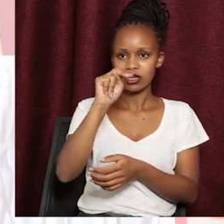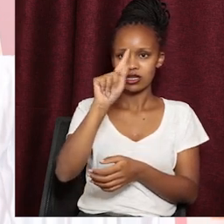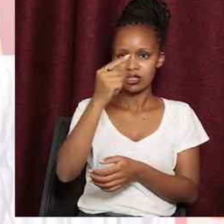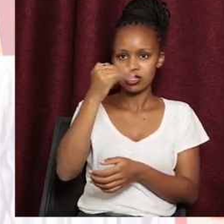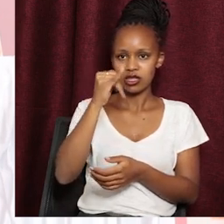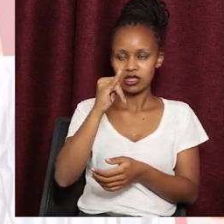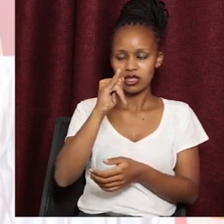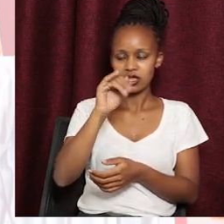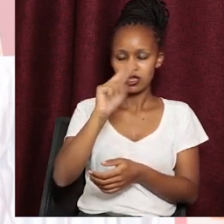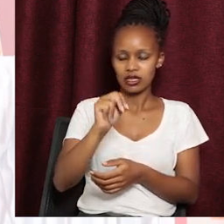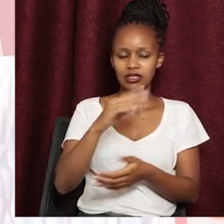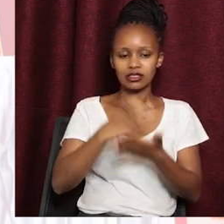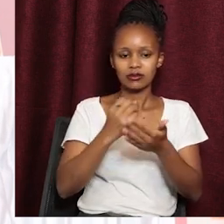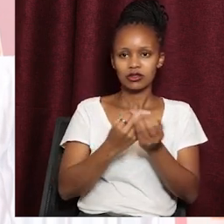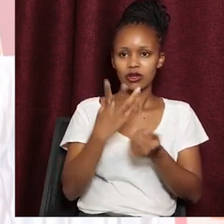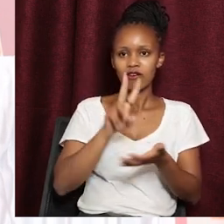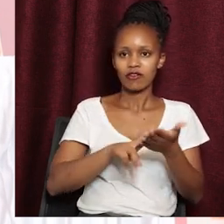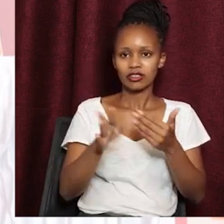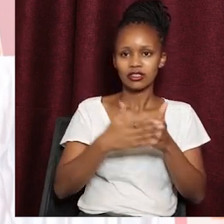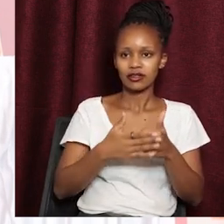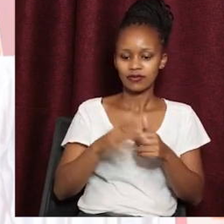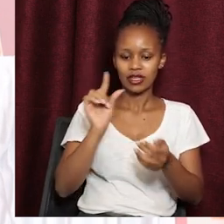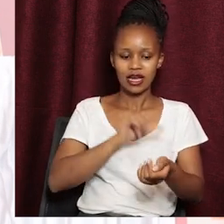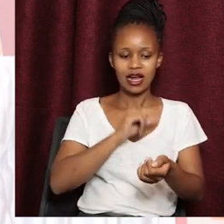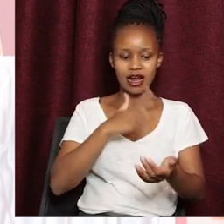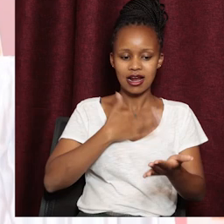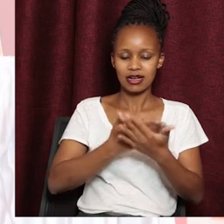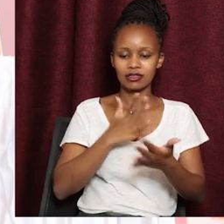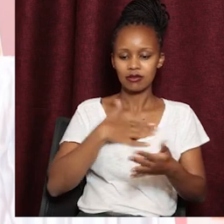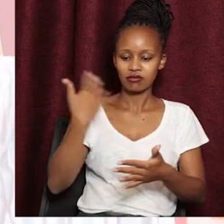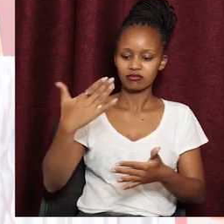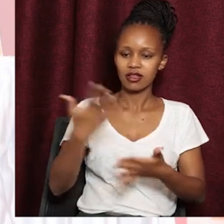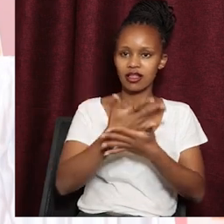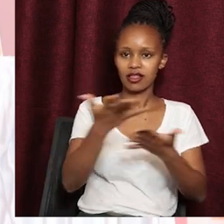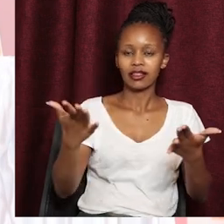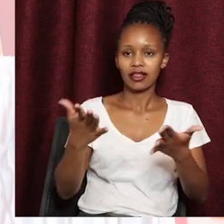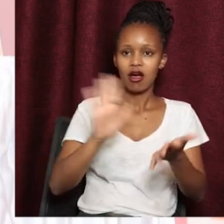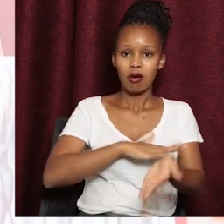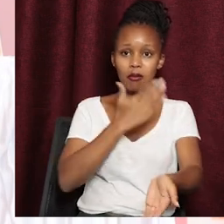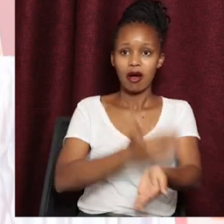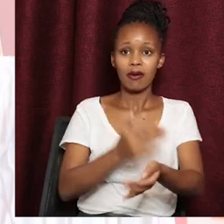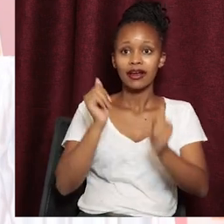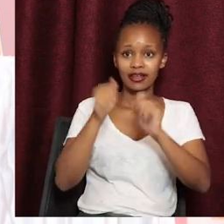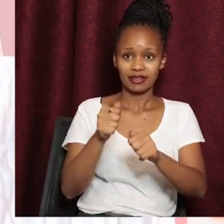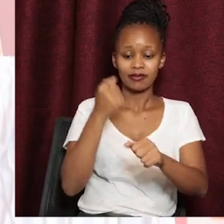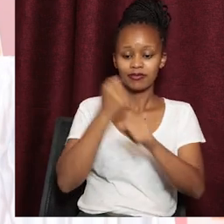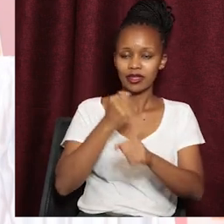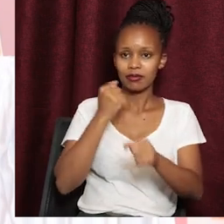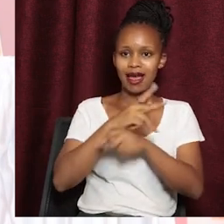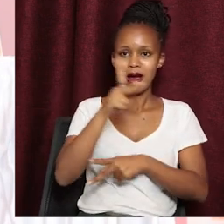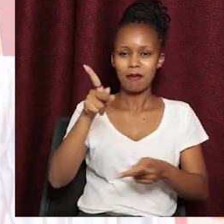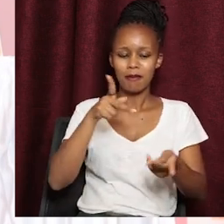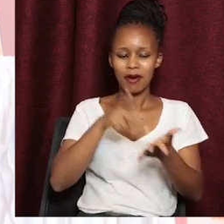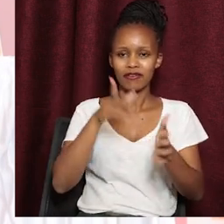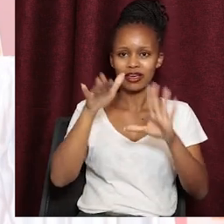2 Corinthians 12:9. "My grace is sufficient for you, for power is made